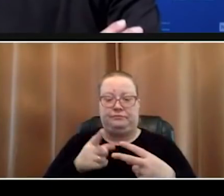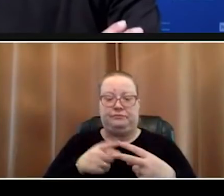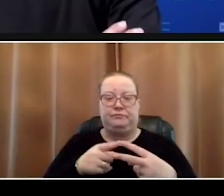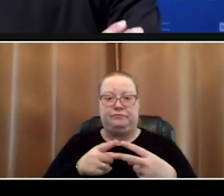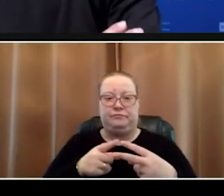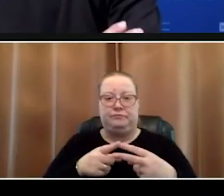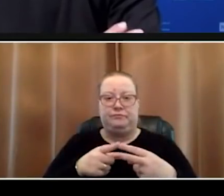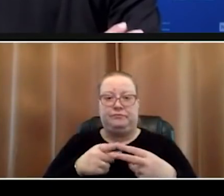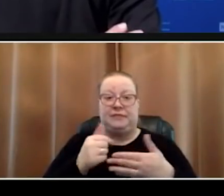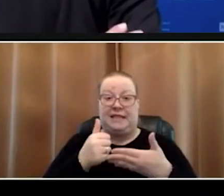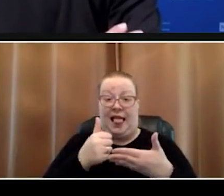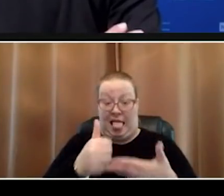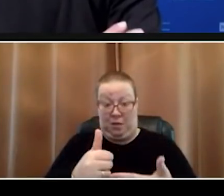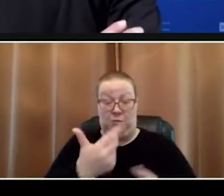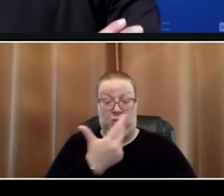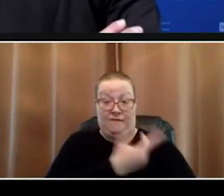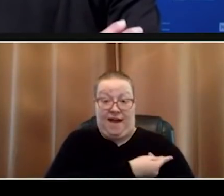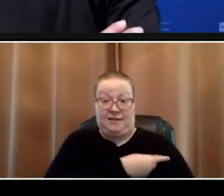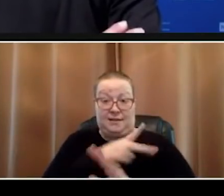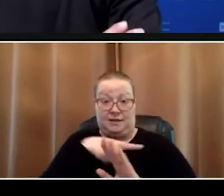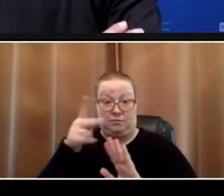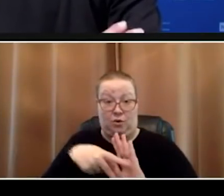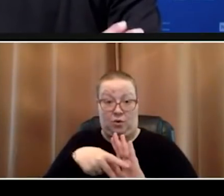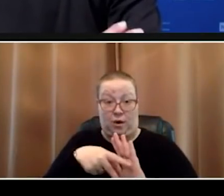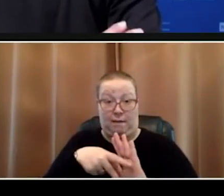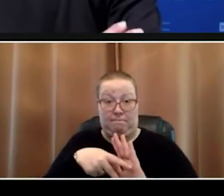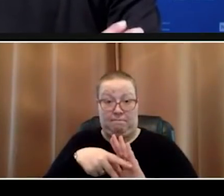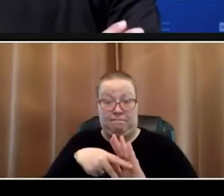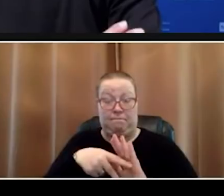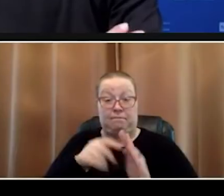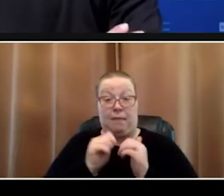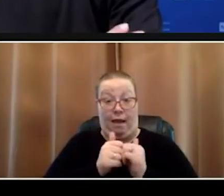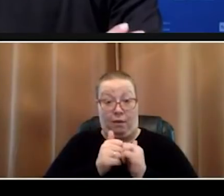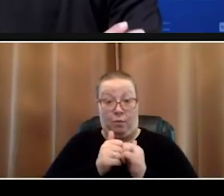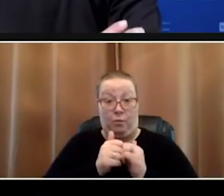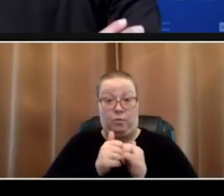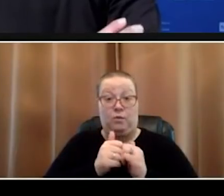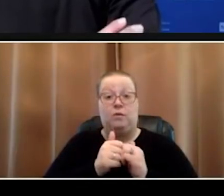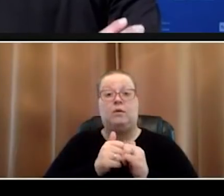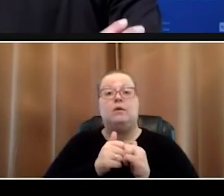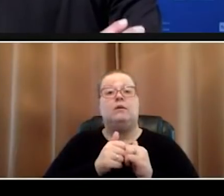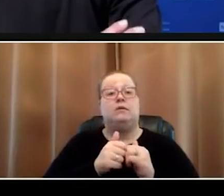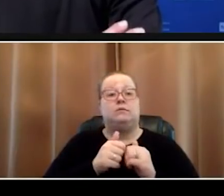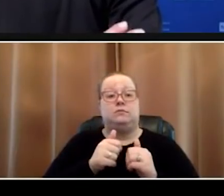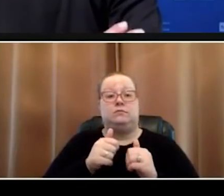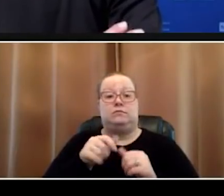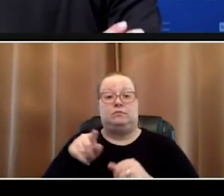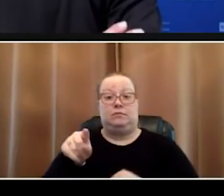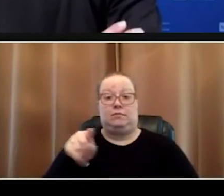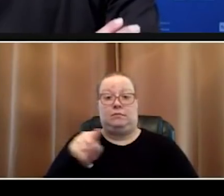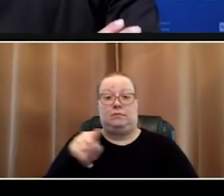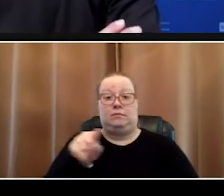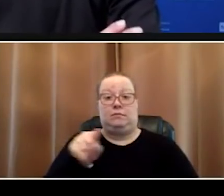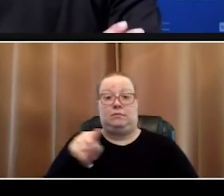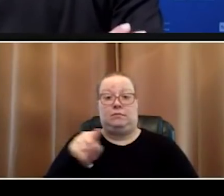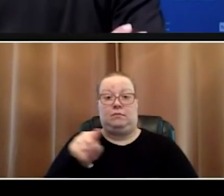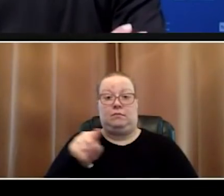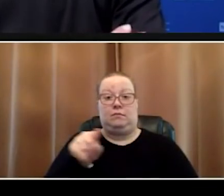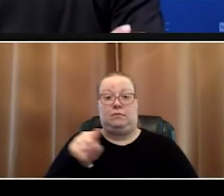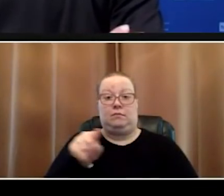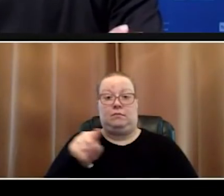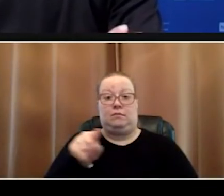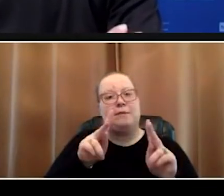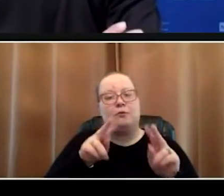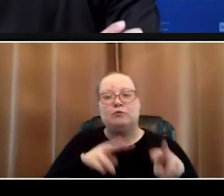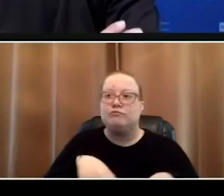with the vaccination program by having people look up to who their